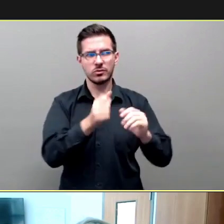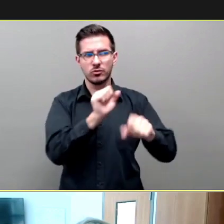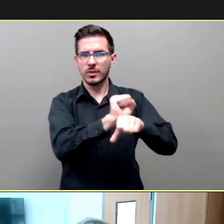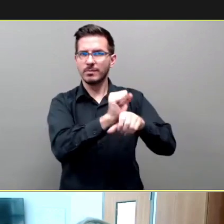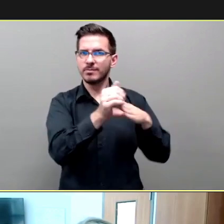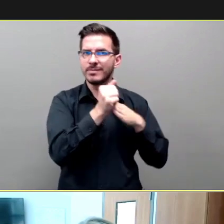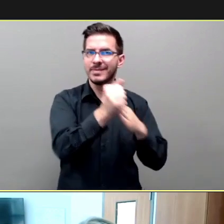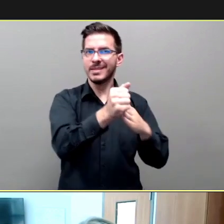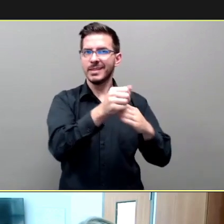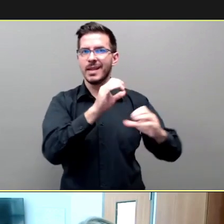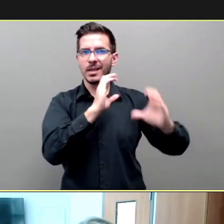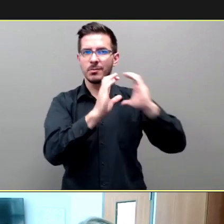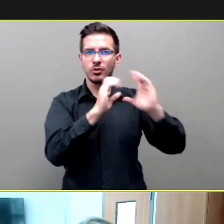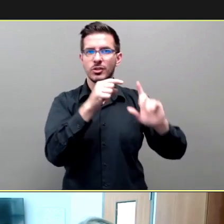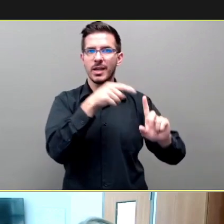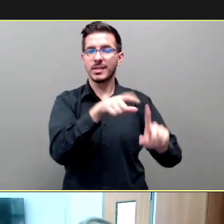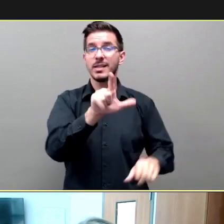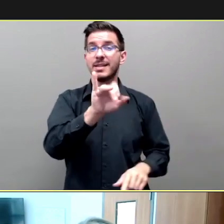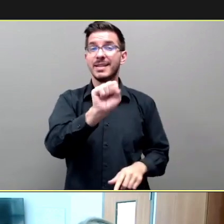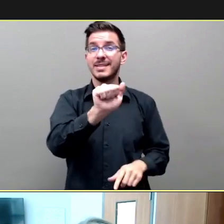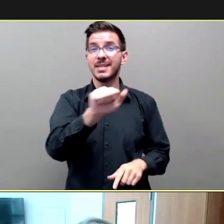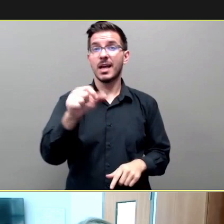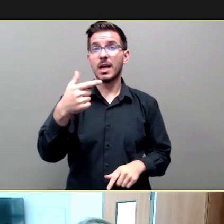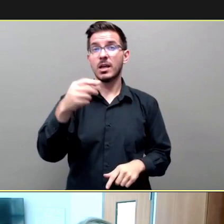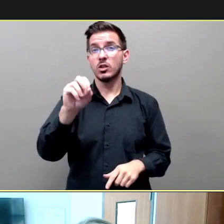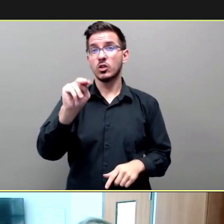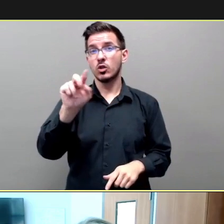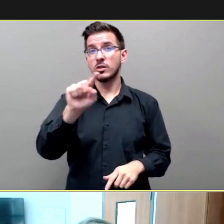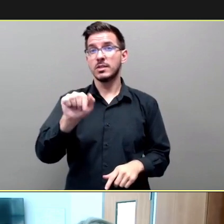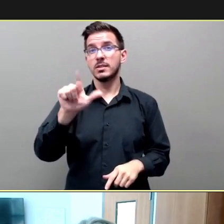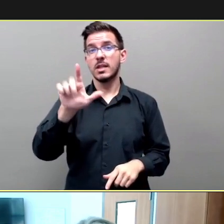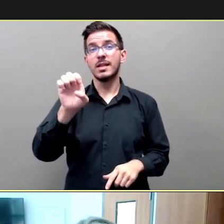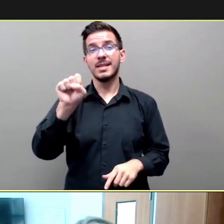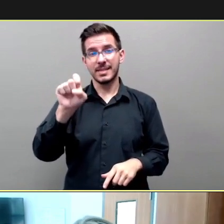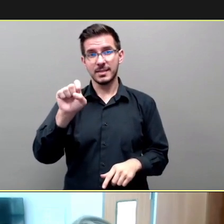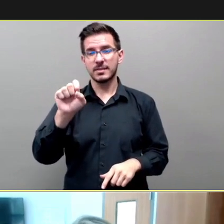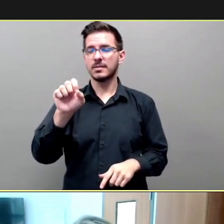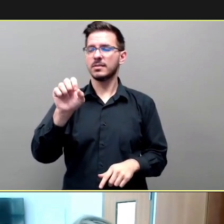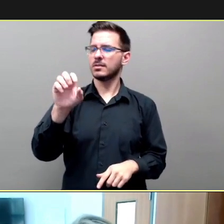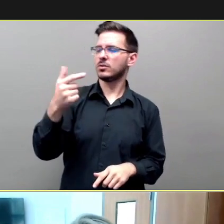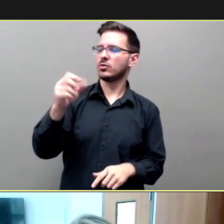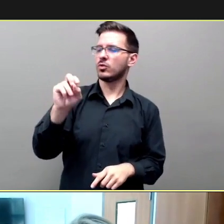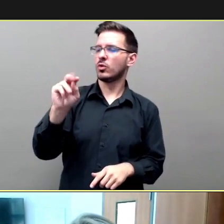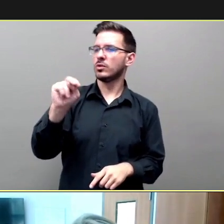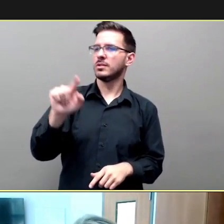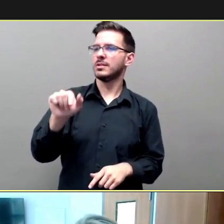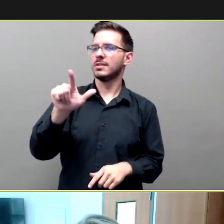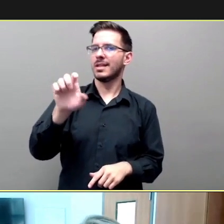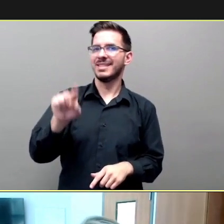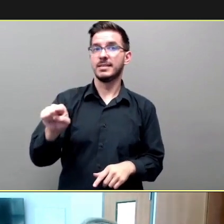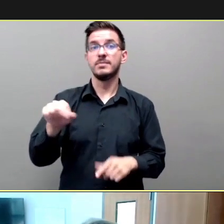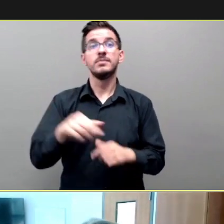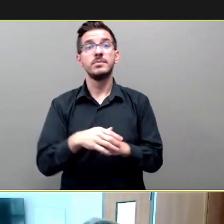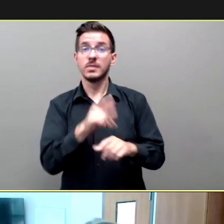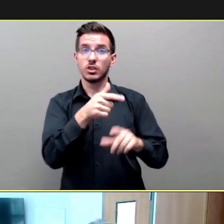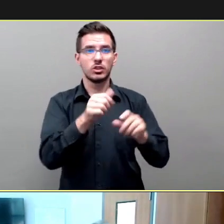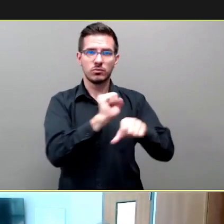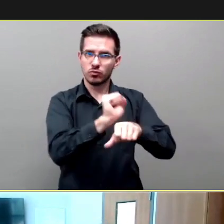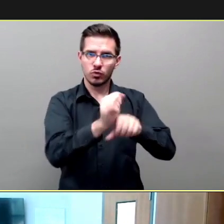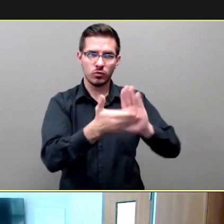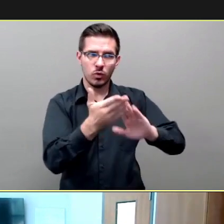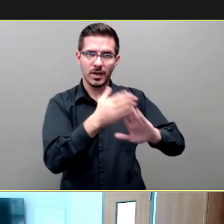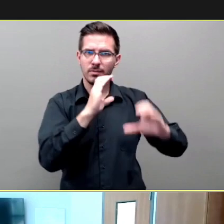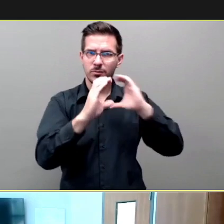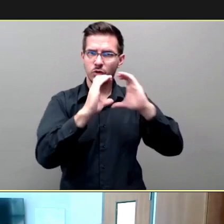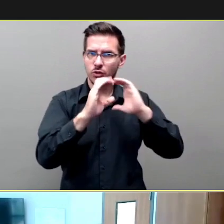equity communications, Lisa Gonzalez. And she's our vaccine equity project coordinator, but doing a lot of the communications and working very